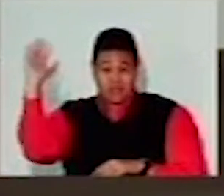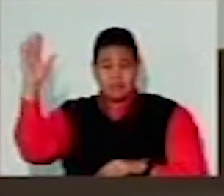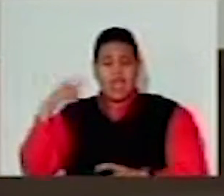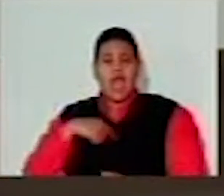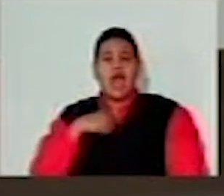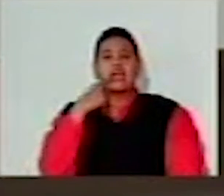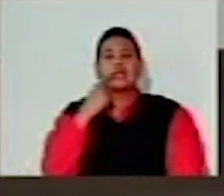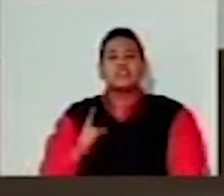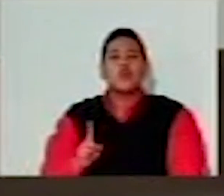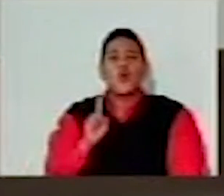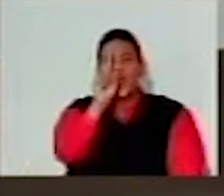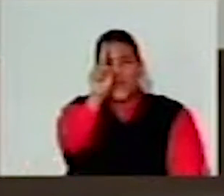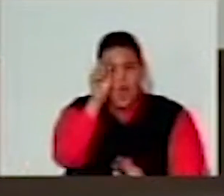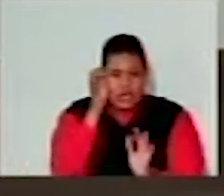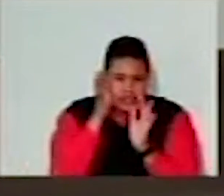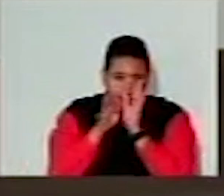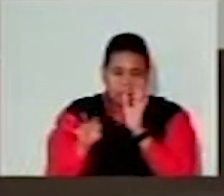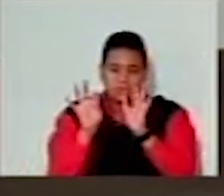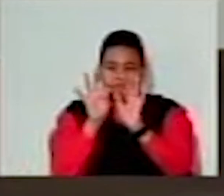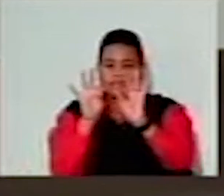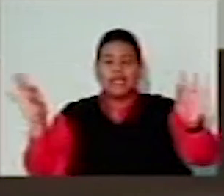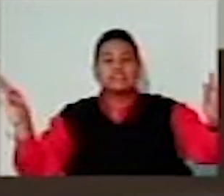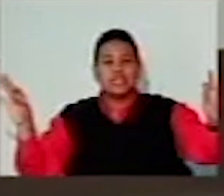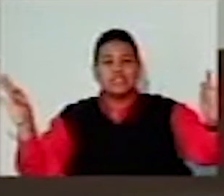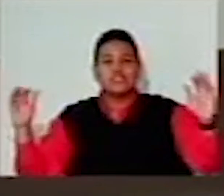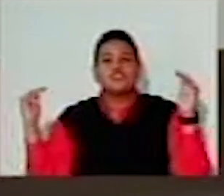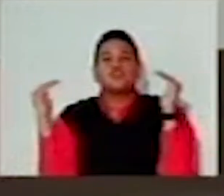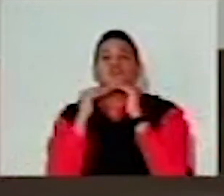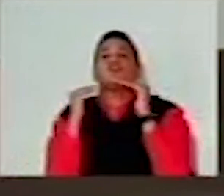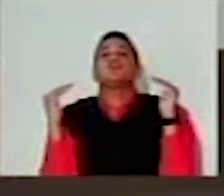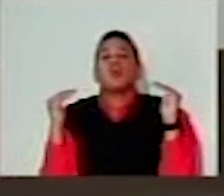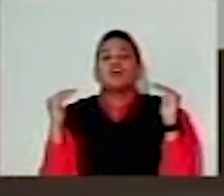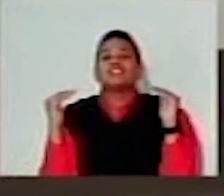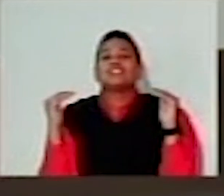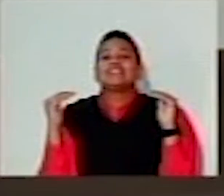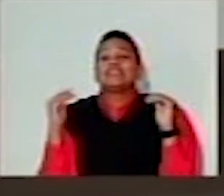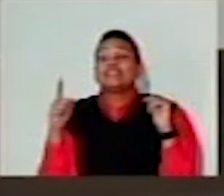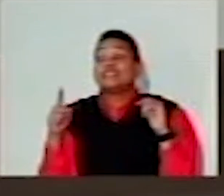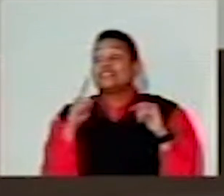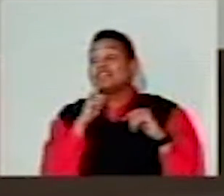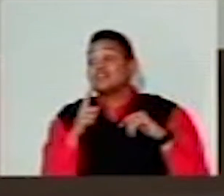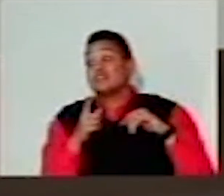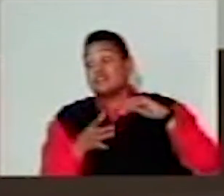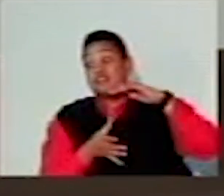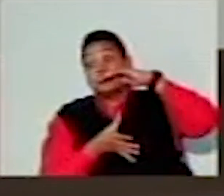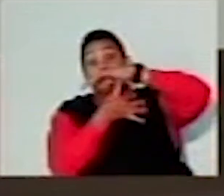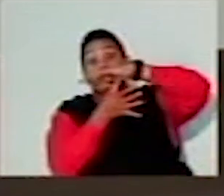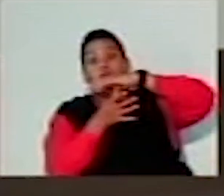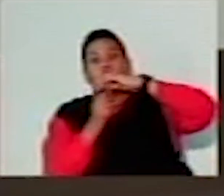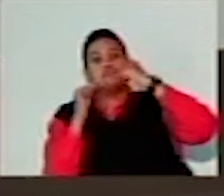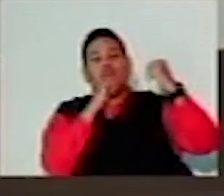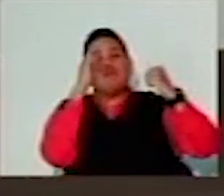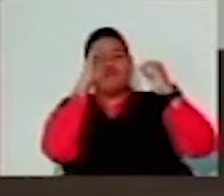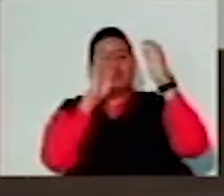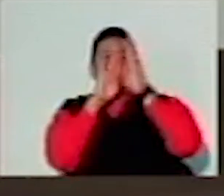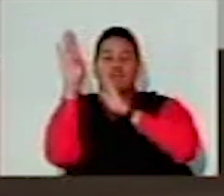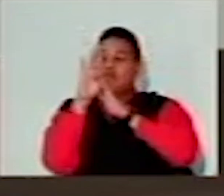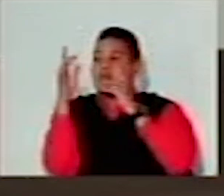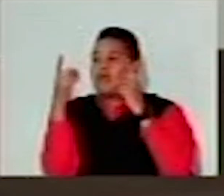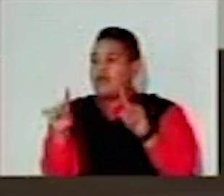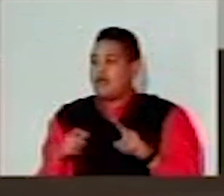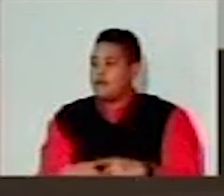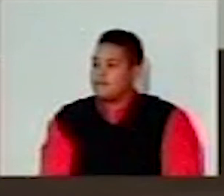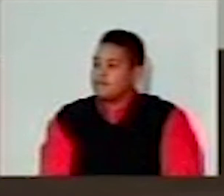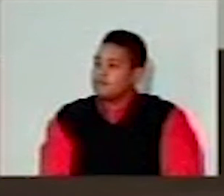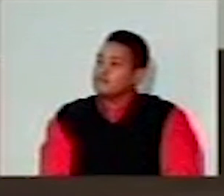one simple sentence that justice is one of the principal pillars of development.